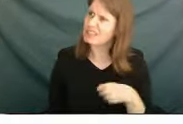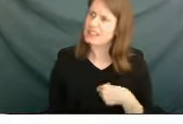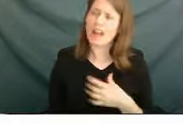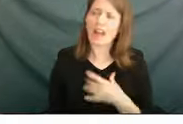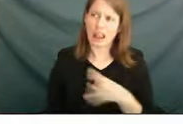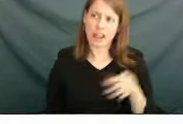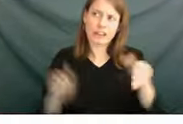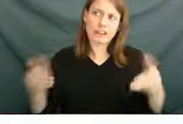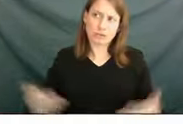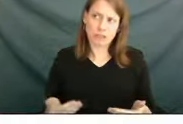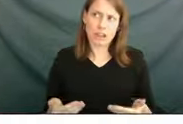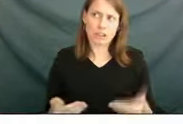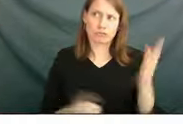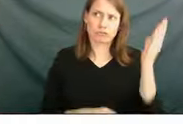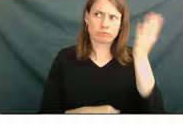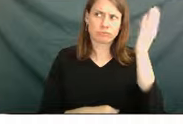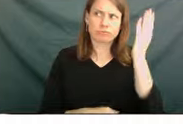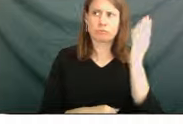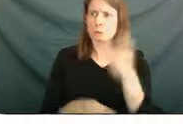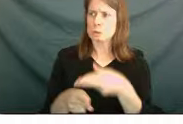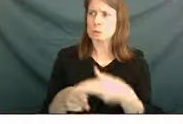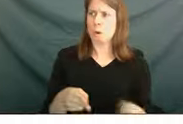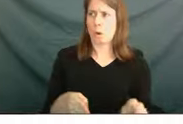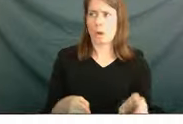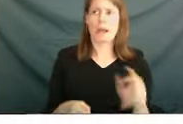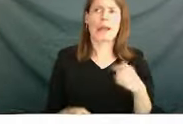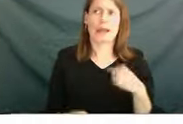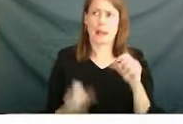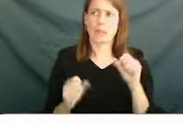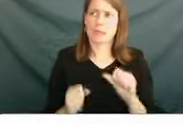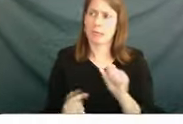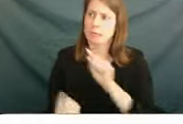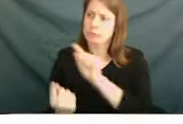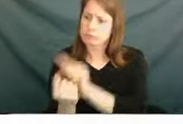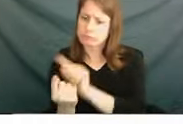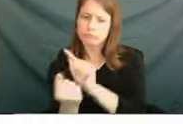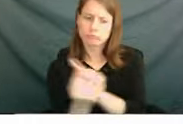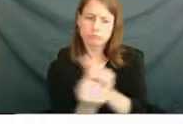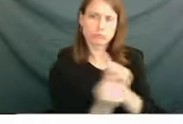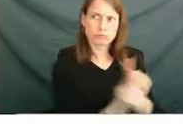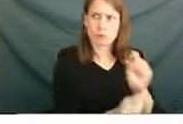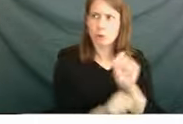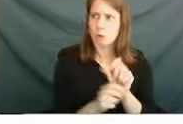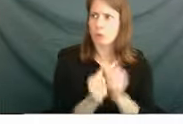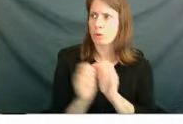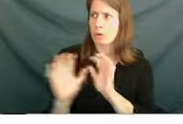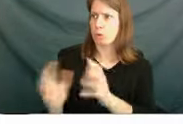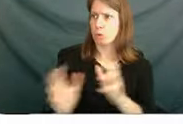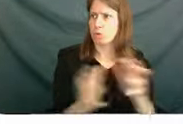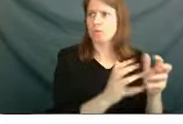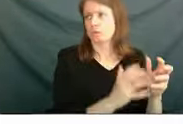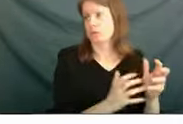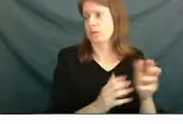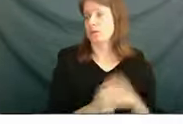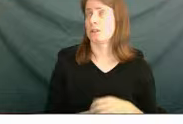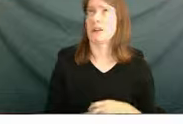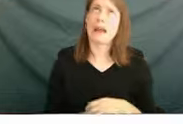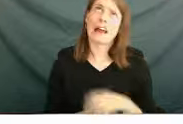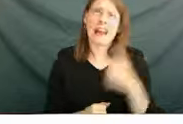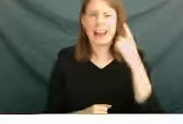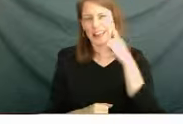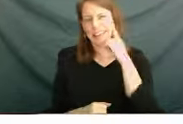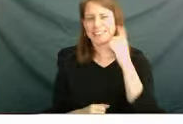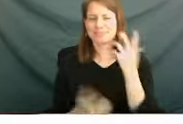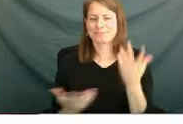quickly. And I think it probably would have been like that anyway because it was the second time they'd seen the activity, so they